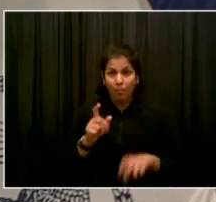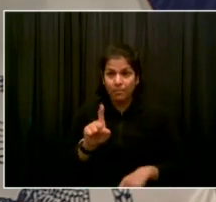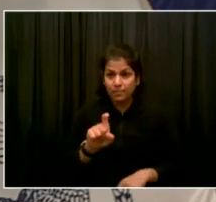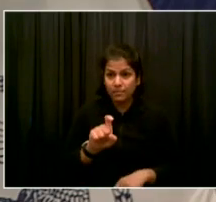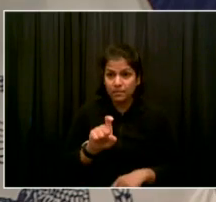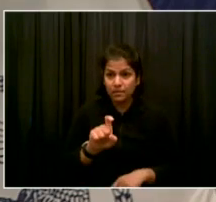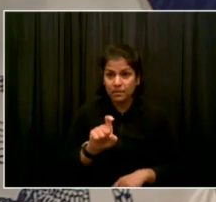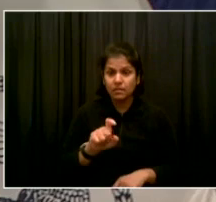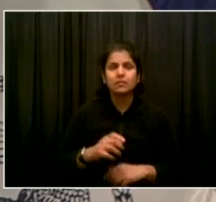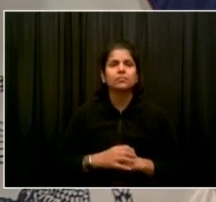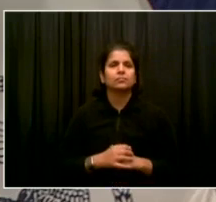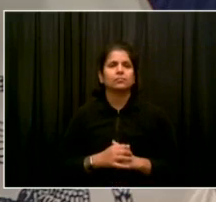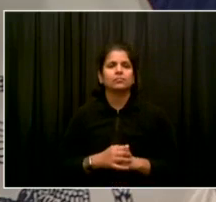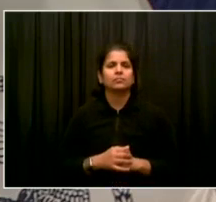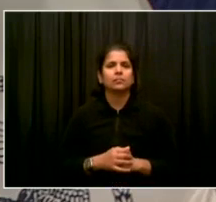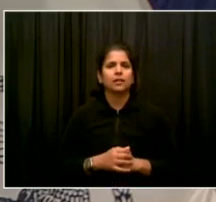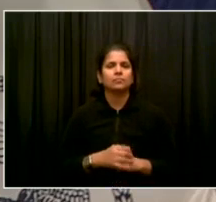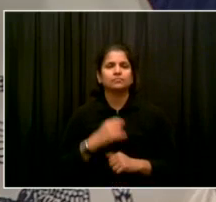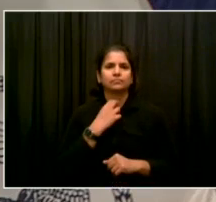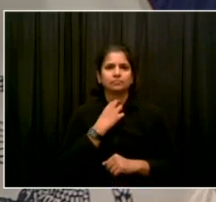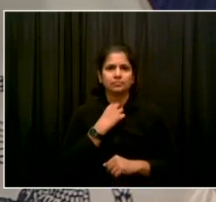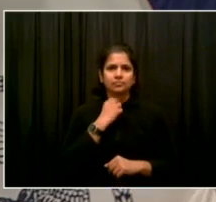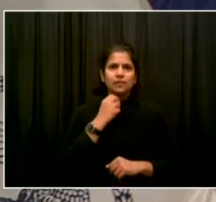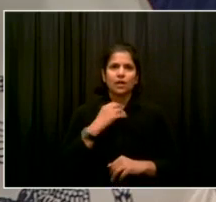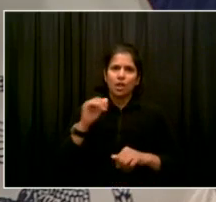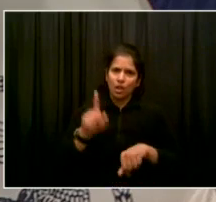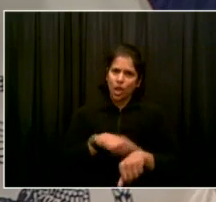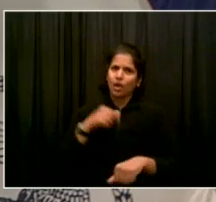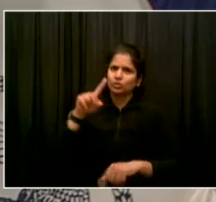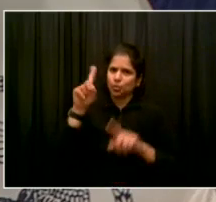so we're going to try and boil that down a little.